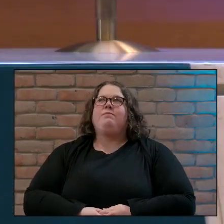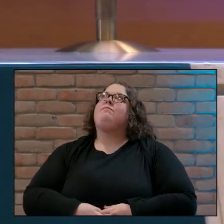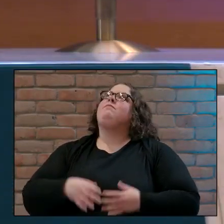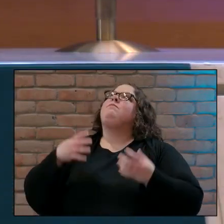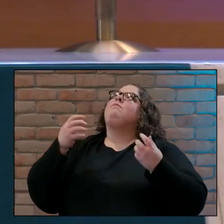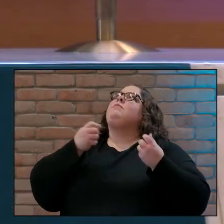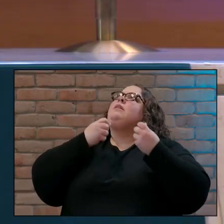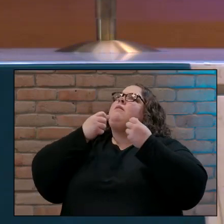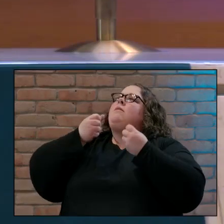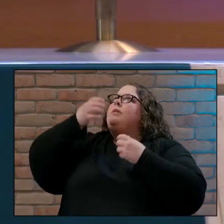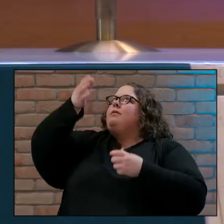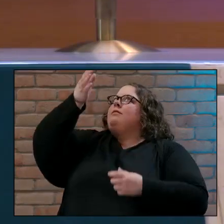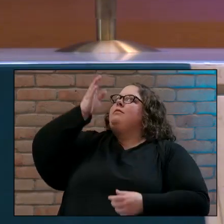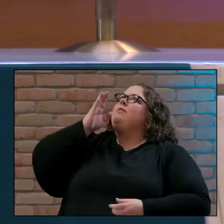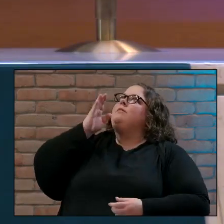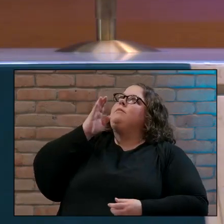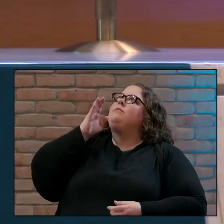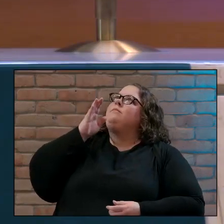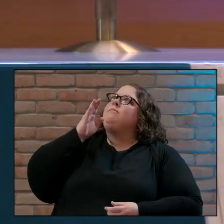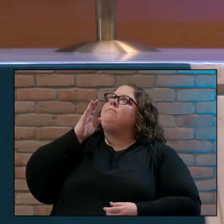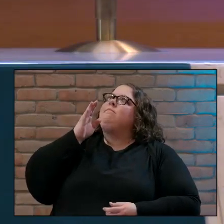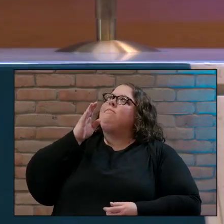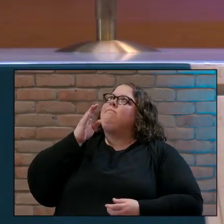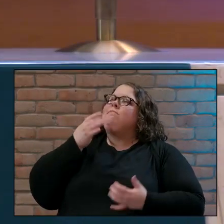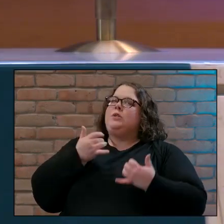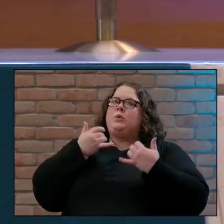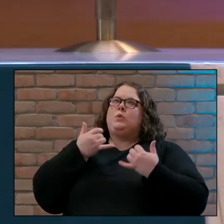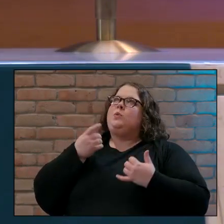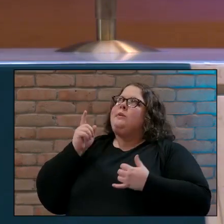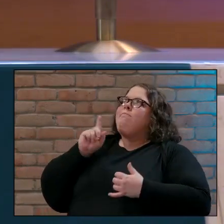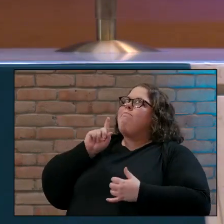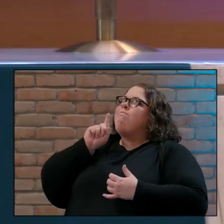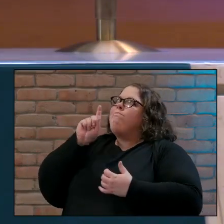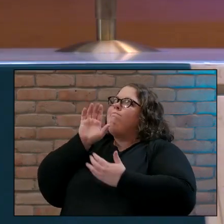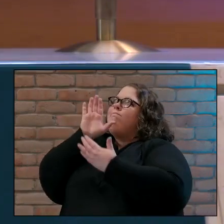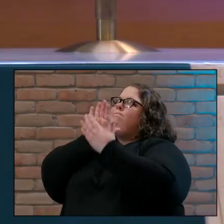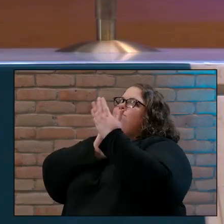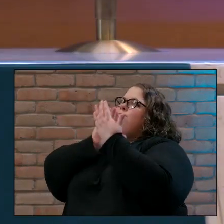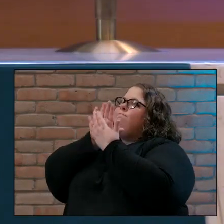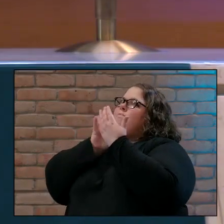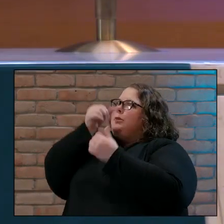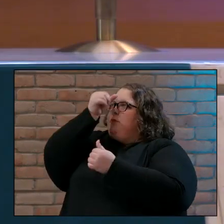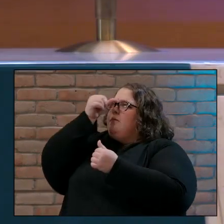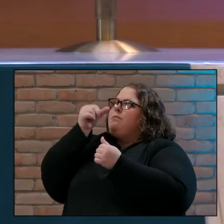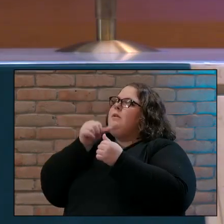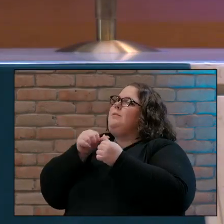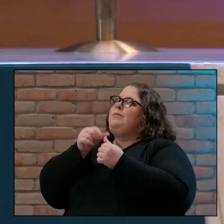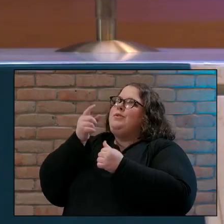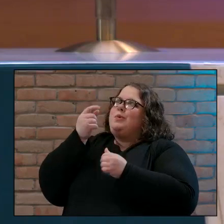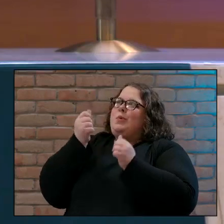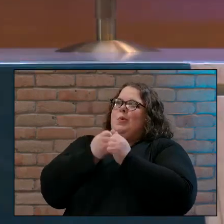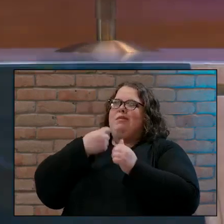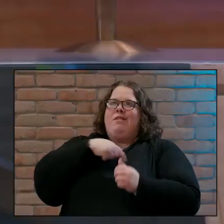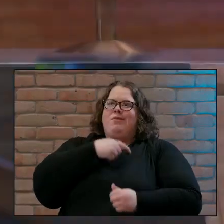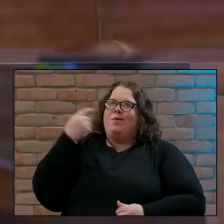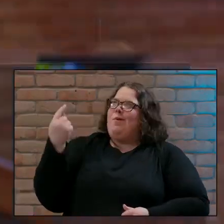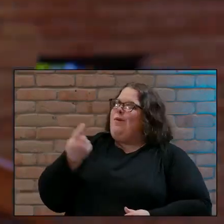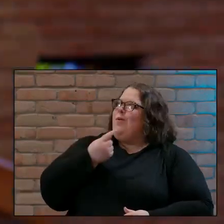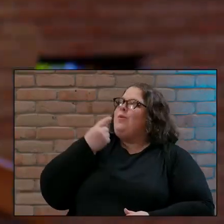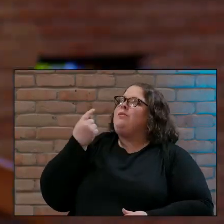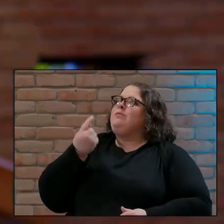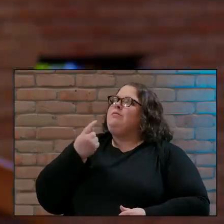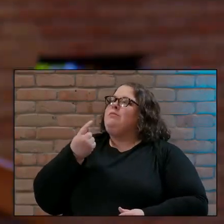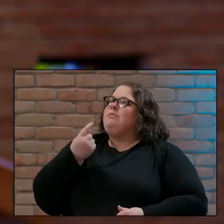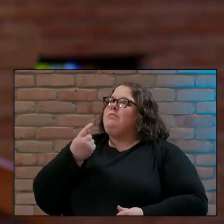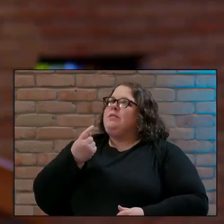Almighty and everlasting God, we come to you reminded once again that you are with us always, that we can